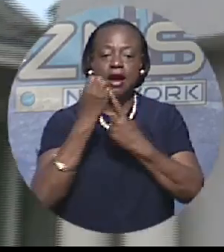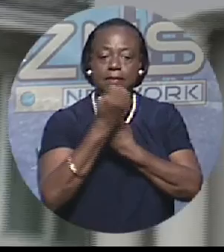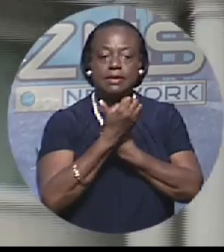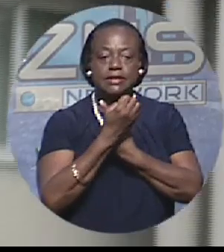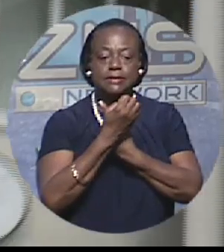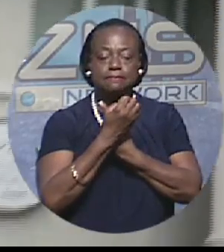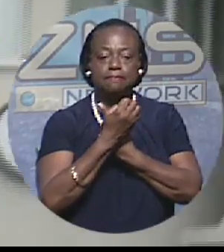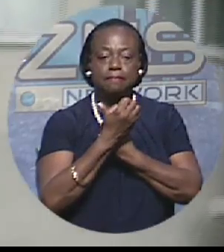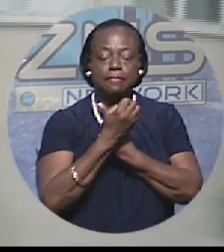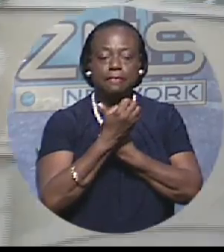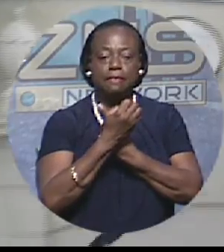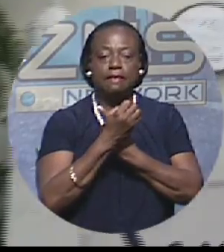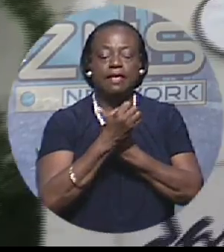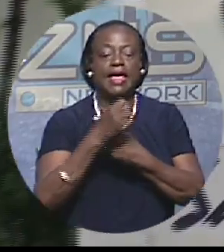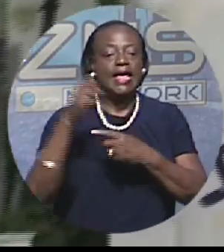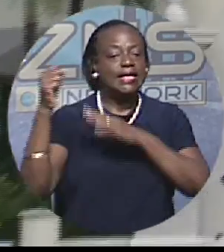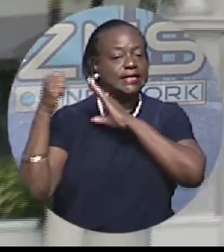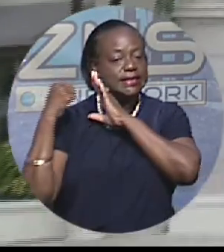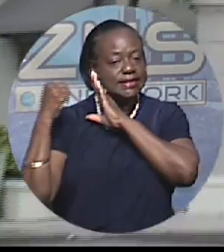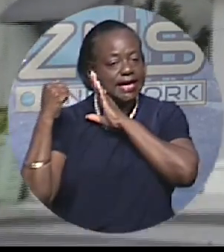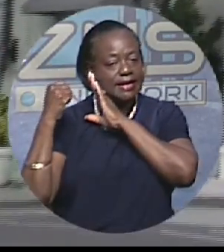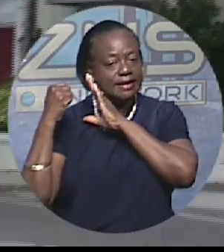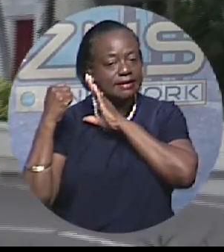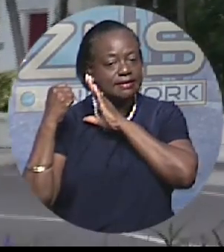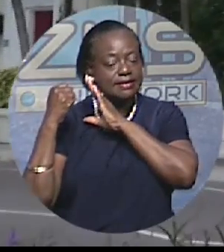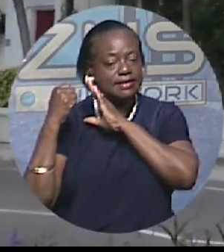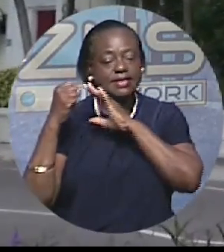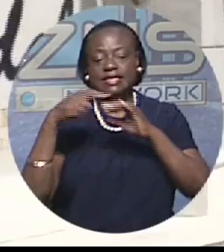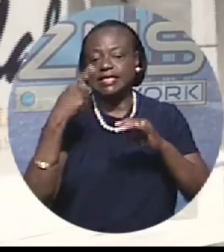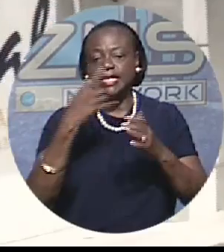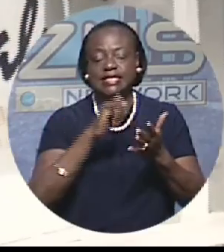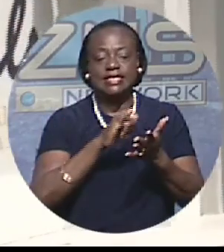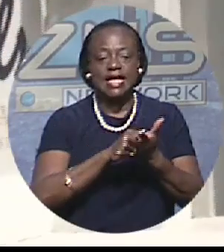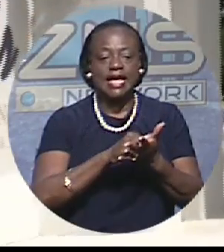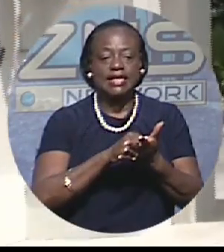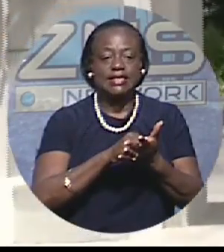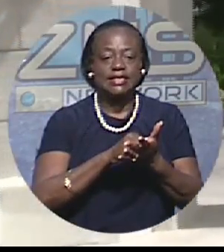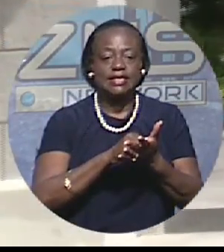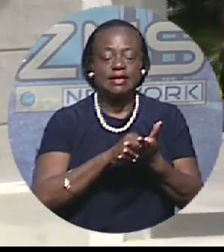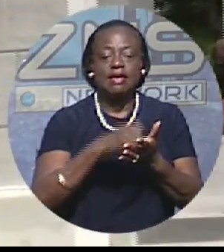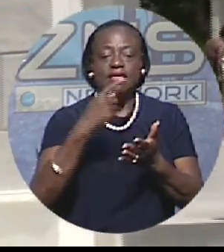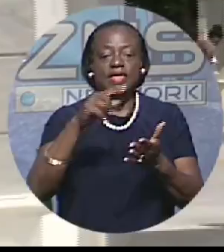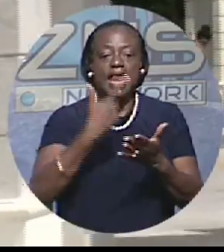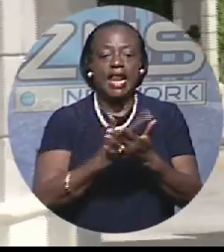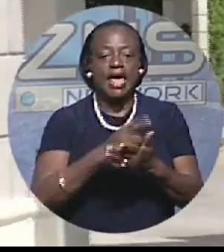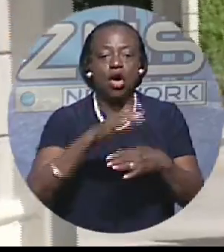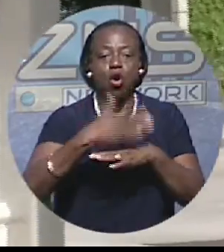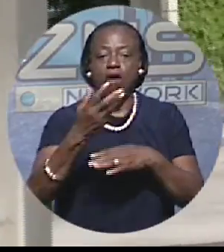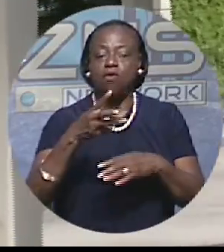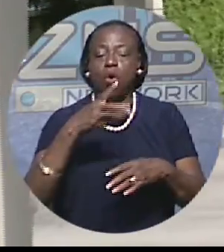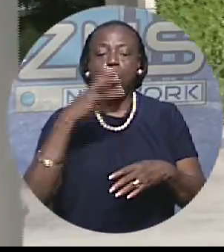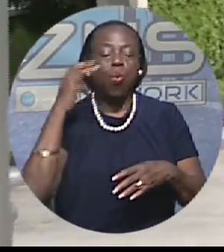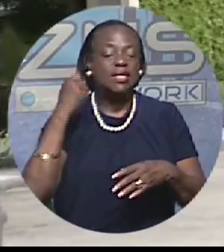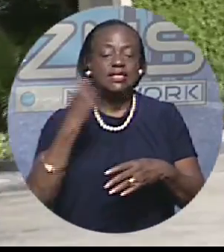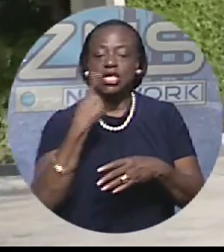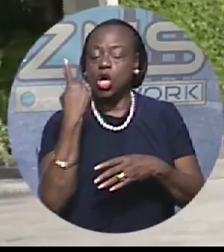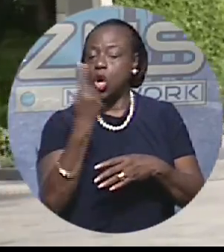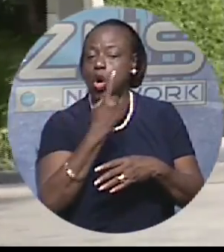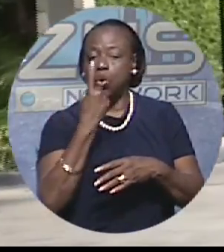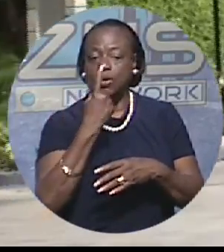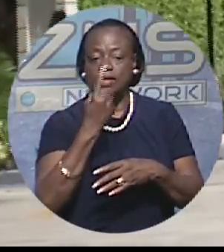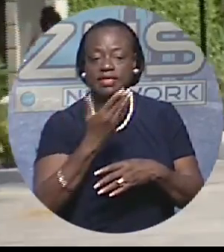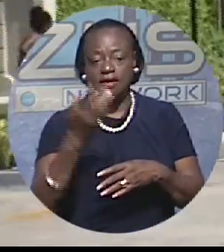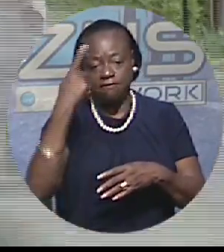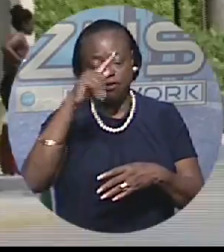Meanwhile, Sandals legal counsel Lennox Patton said in a statement that the layoffs was the only legal option available to the resort to make repairs over the course